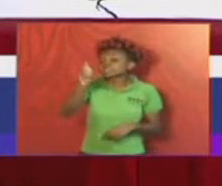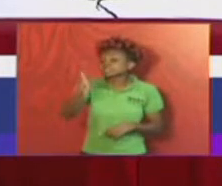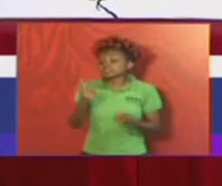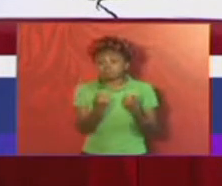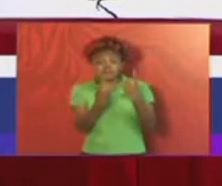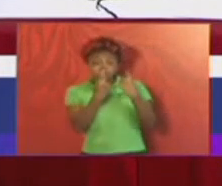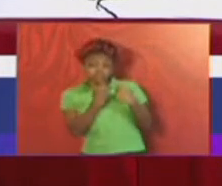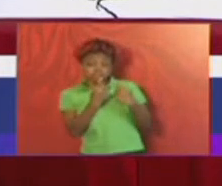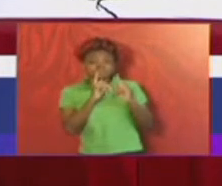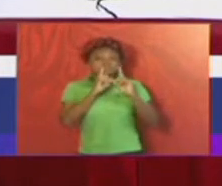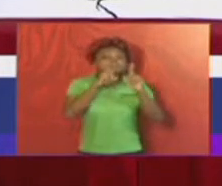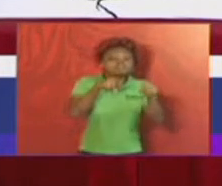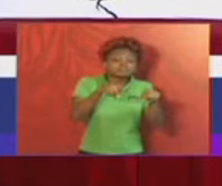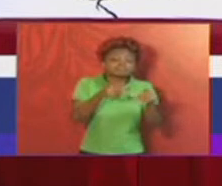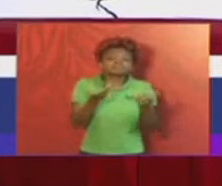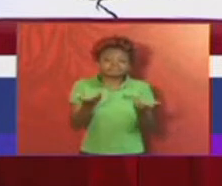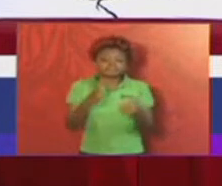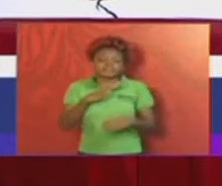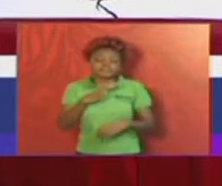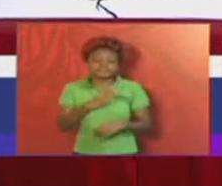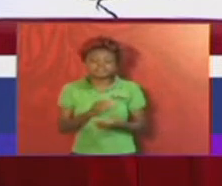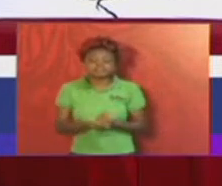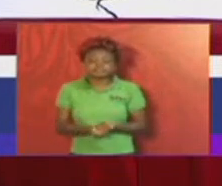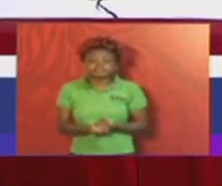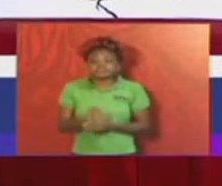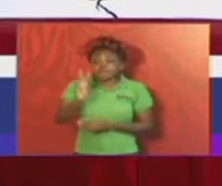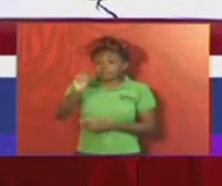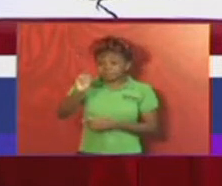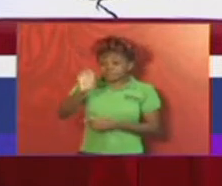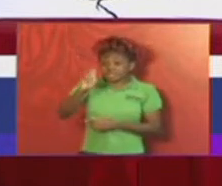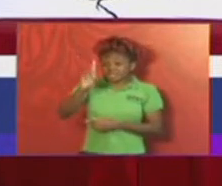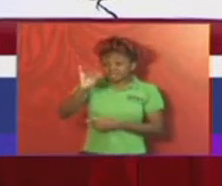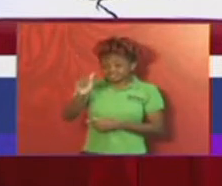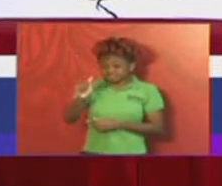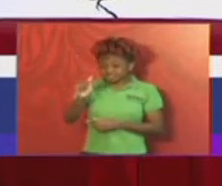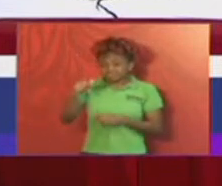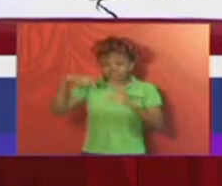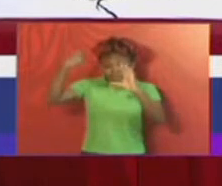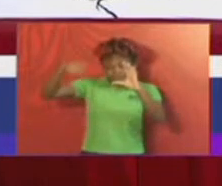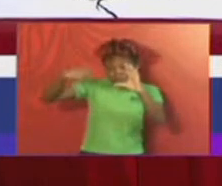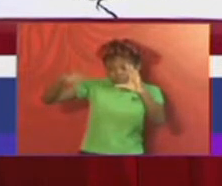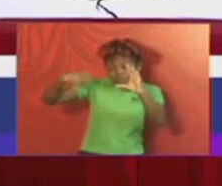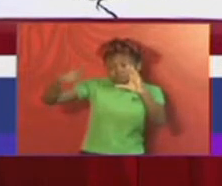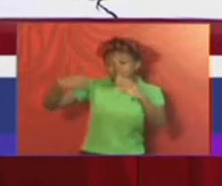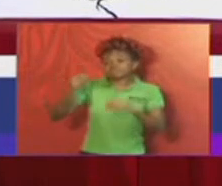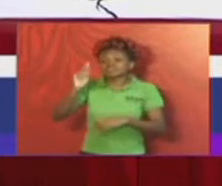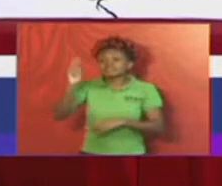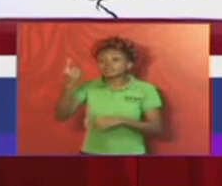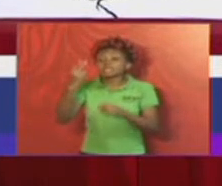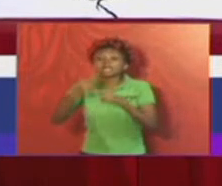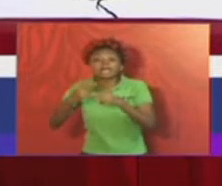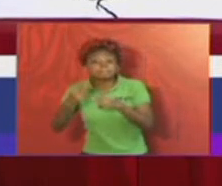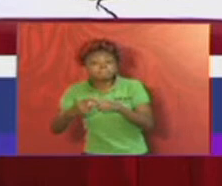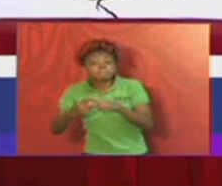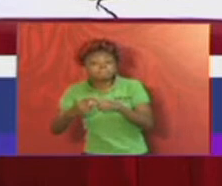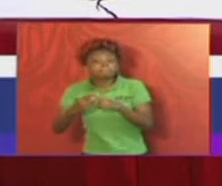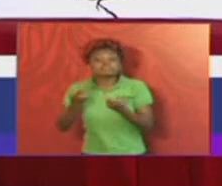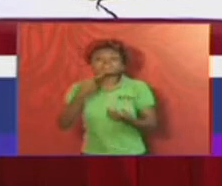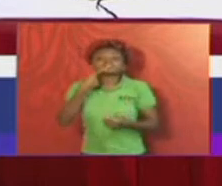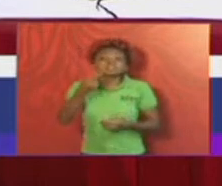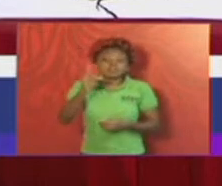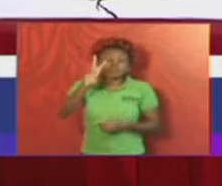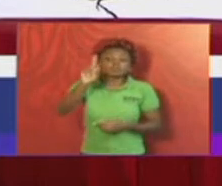media representatives to indicate their name and the media house that you represent before your 2 questions. Kindly